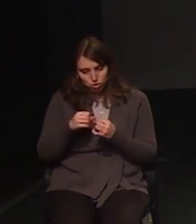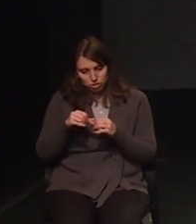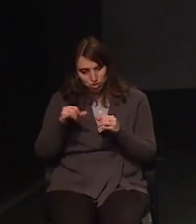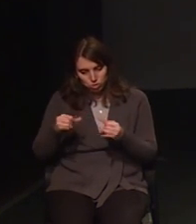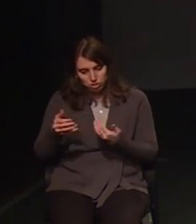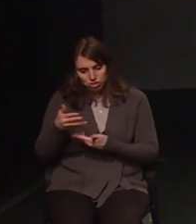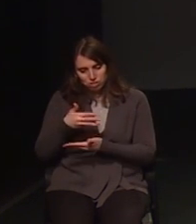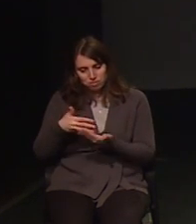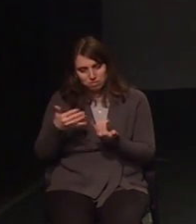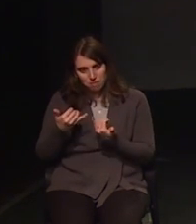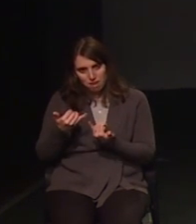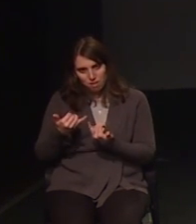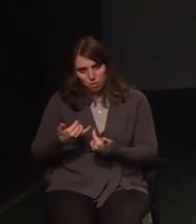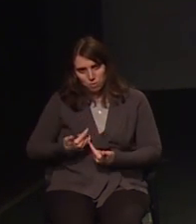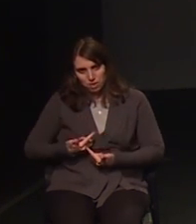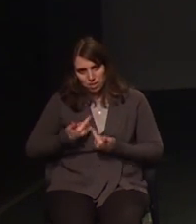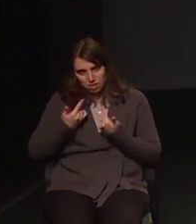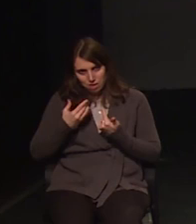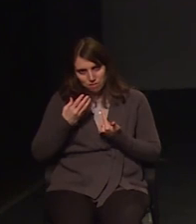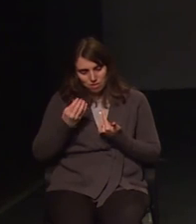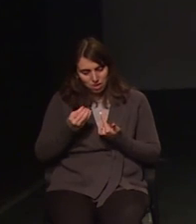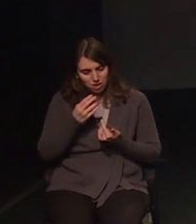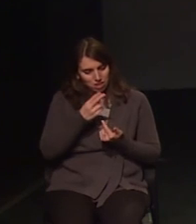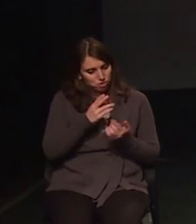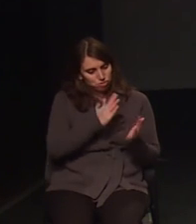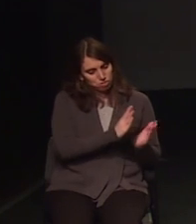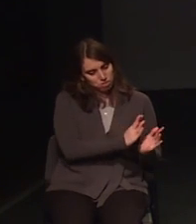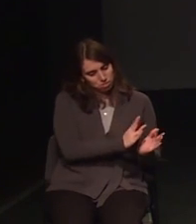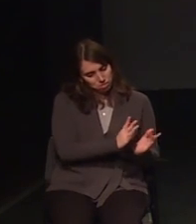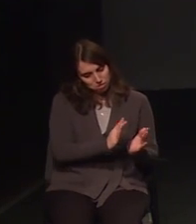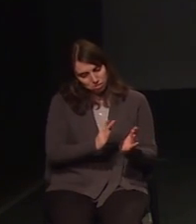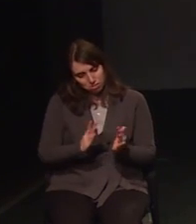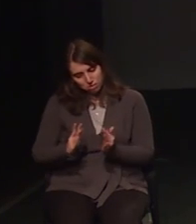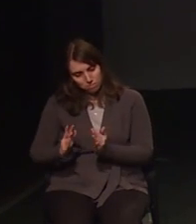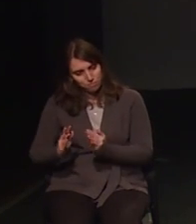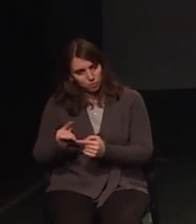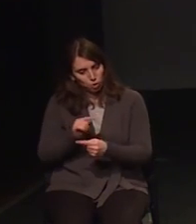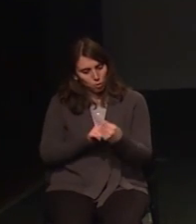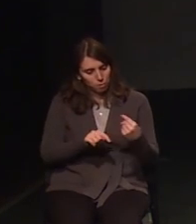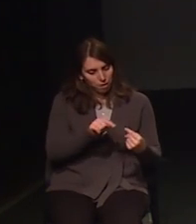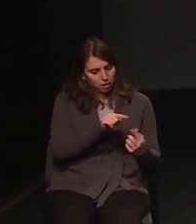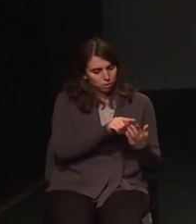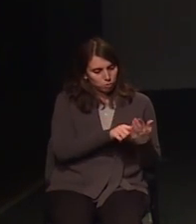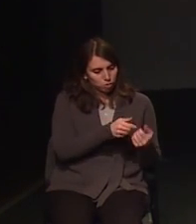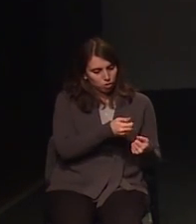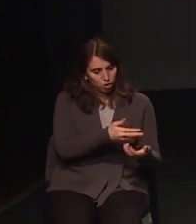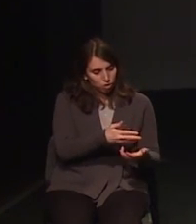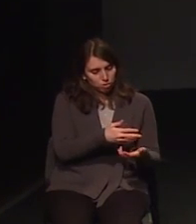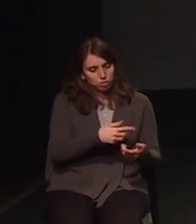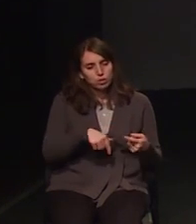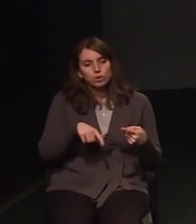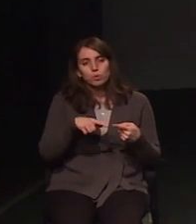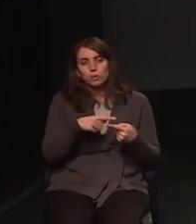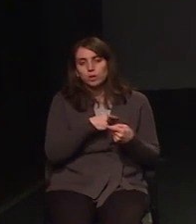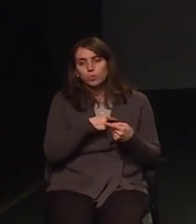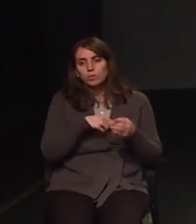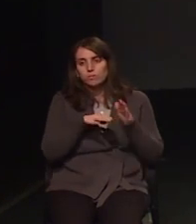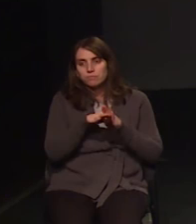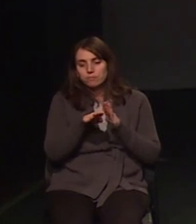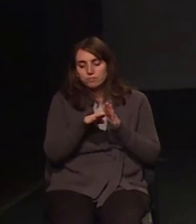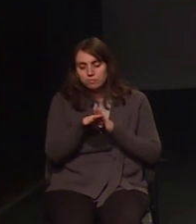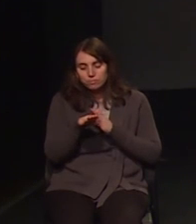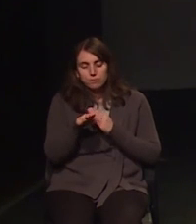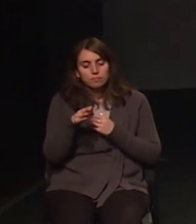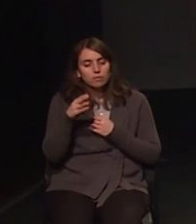program solution strategies that actually get to the root cause. When we were developing LANE, we thought a lot about the work of Ella